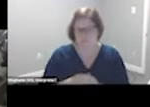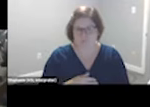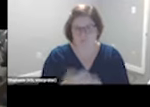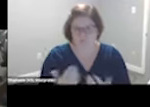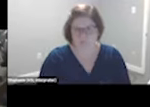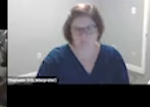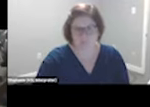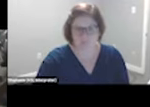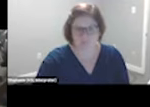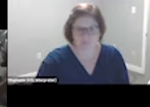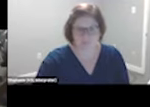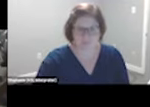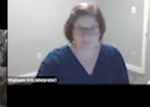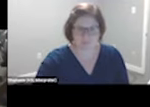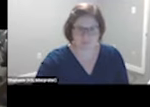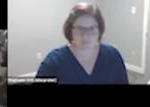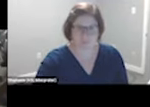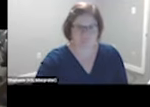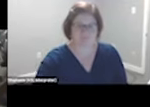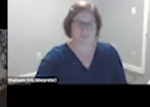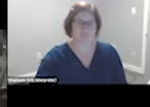it works or not, and hopefully you can hear that.